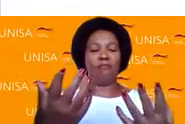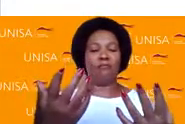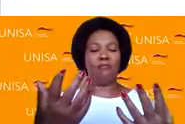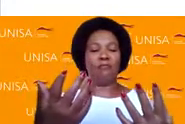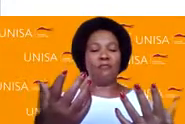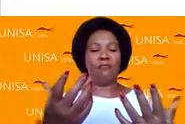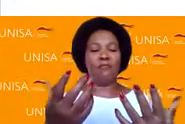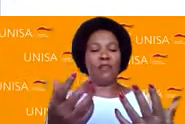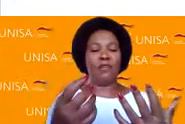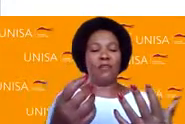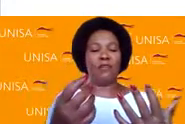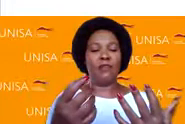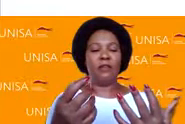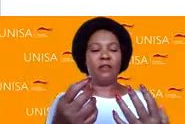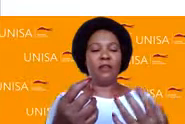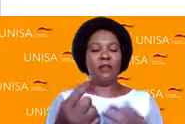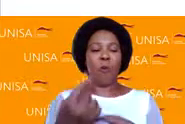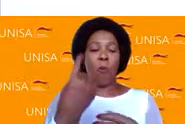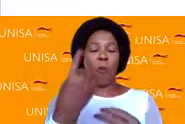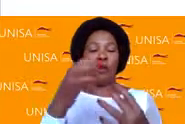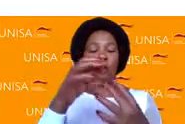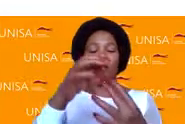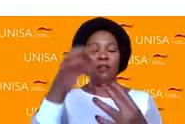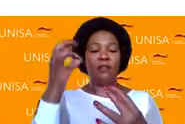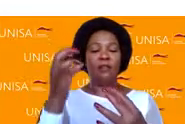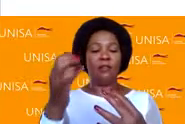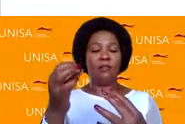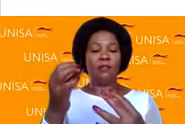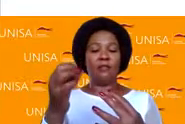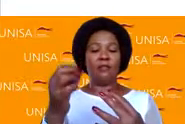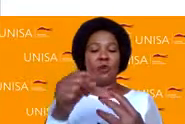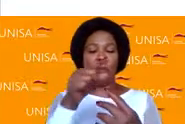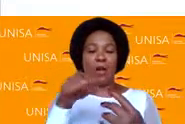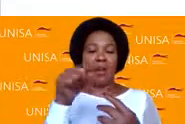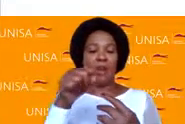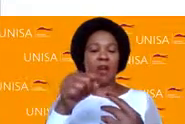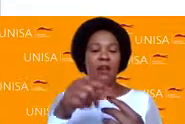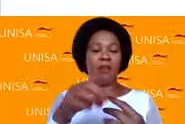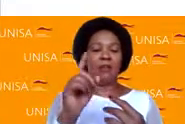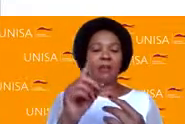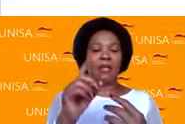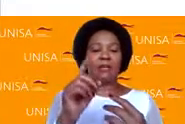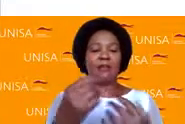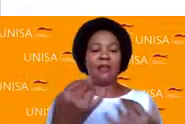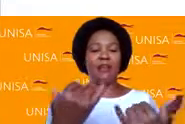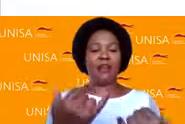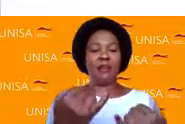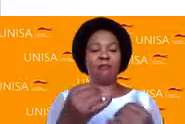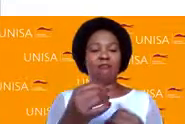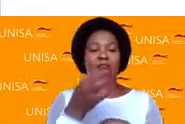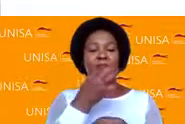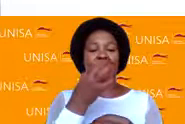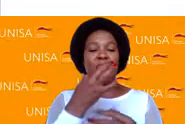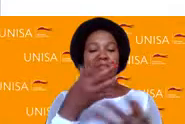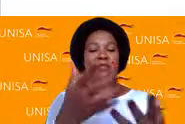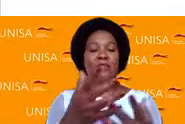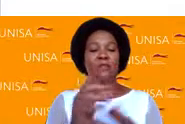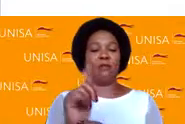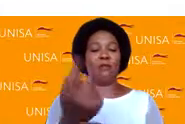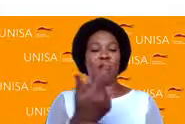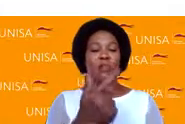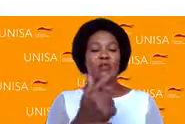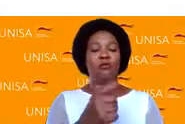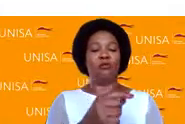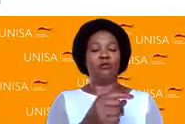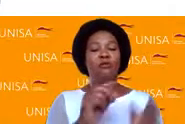icon where a single selection will have a circle. But the instructions on the question will generally indicate to you whether